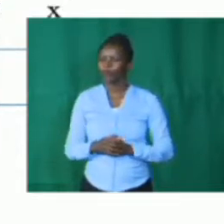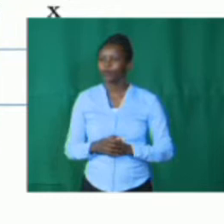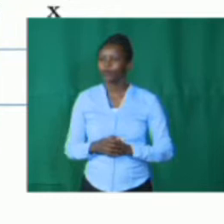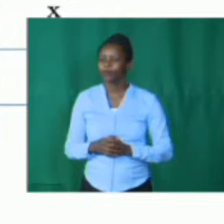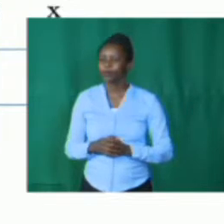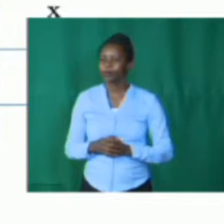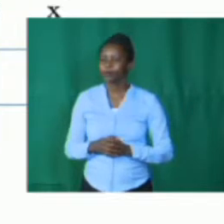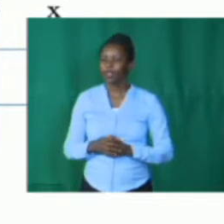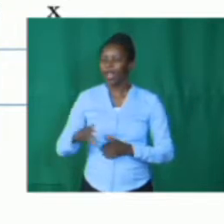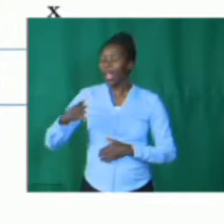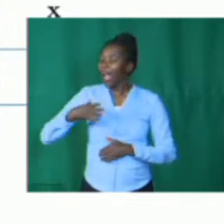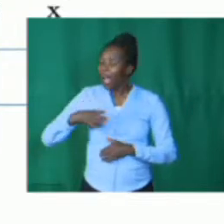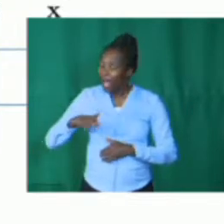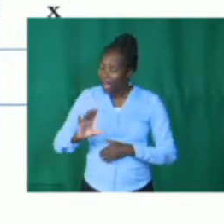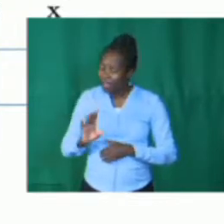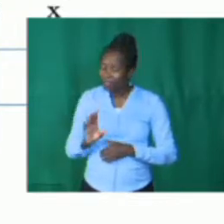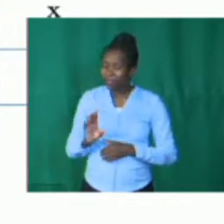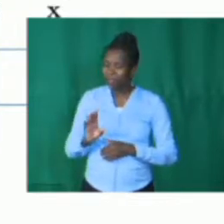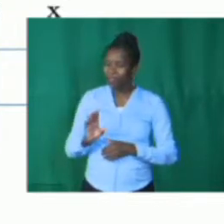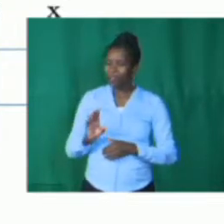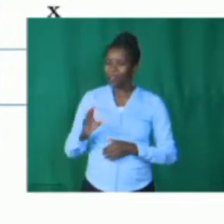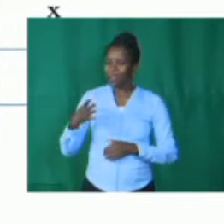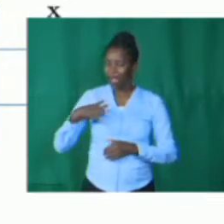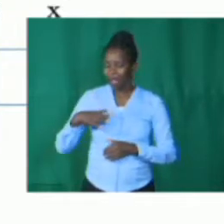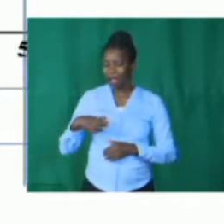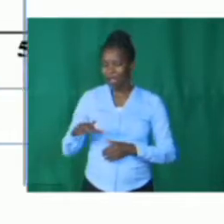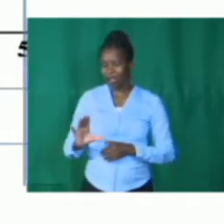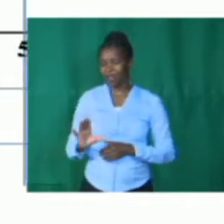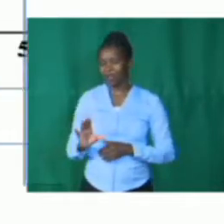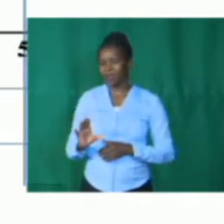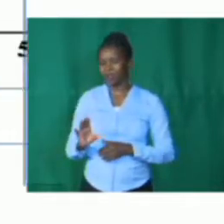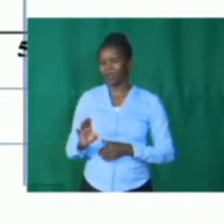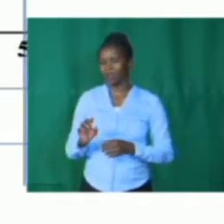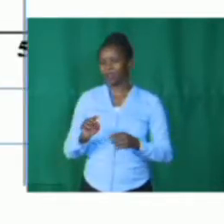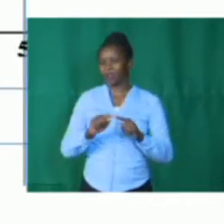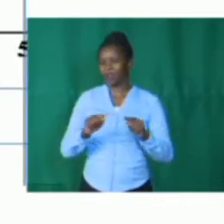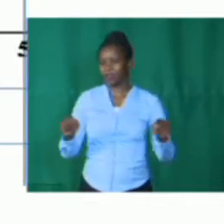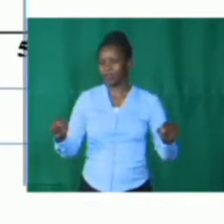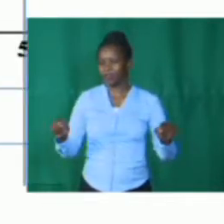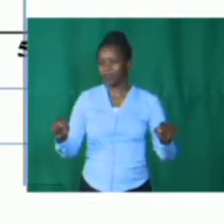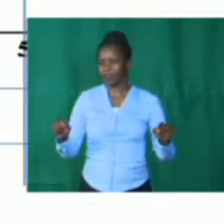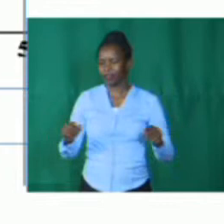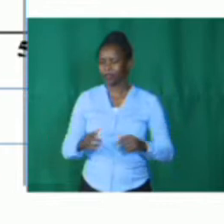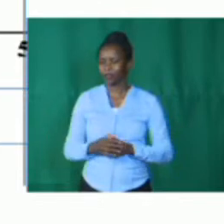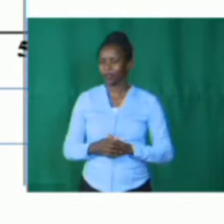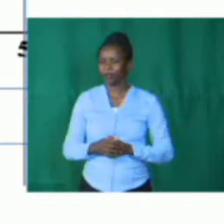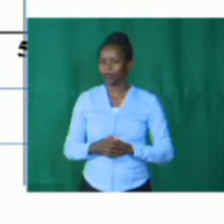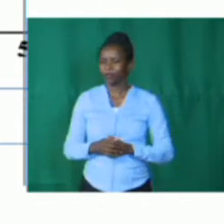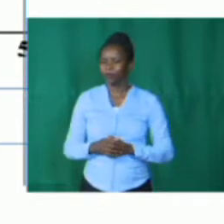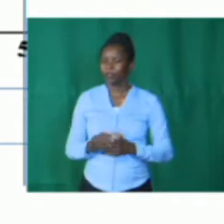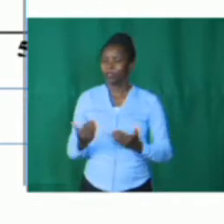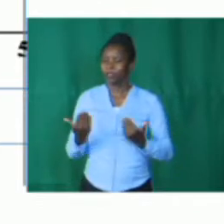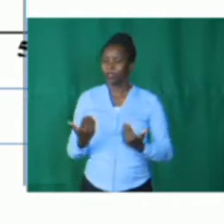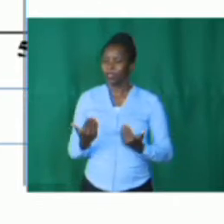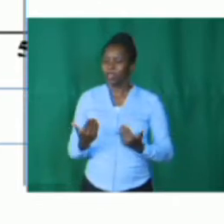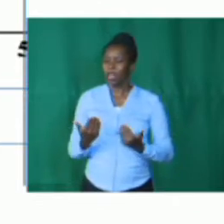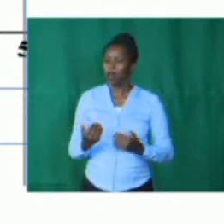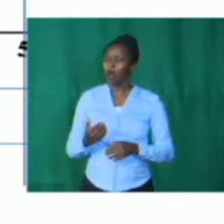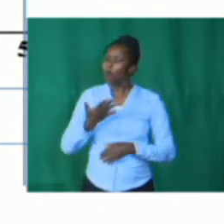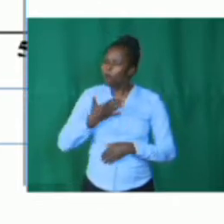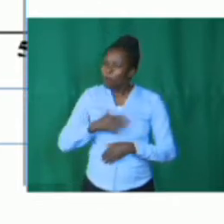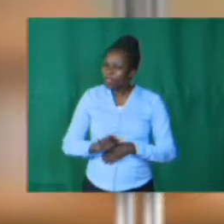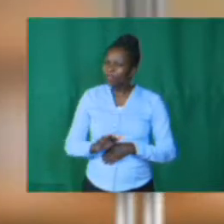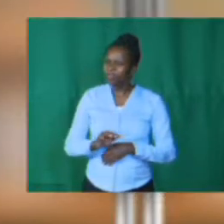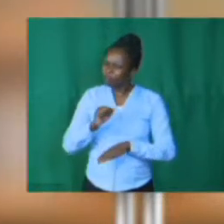another line segment, a third line segment, this one. Remember, we should be able to find the length of a